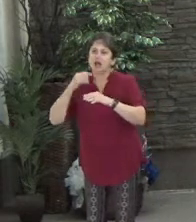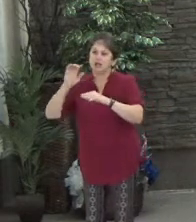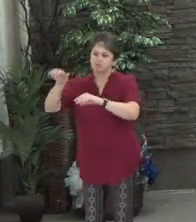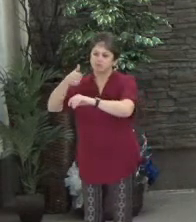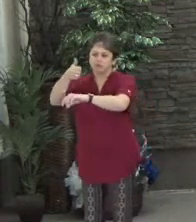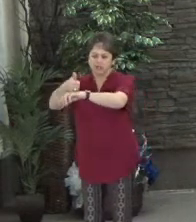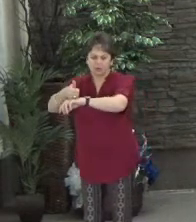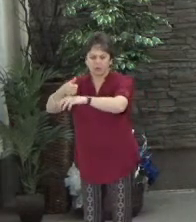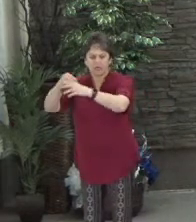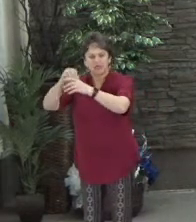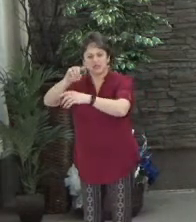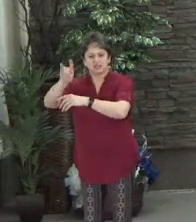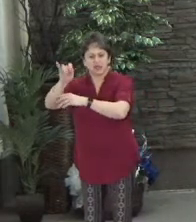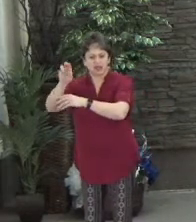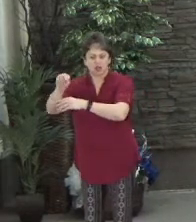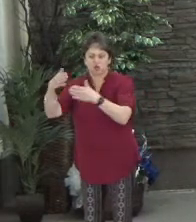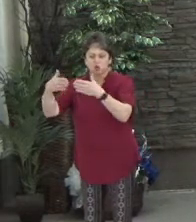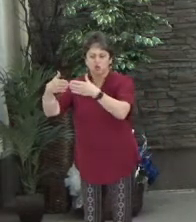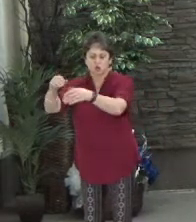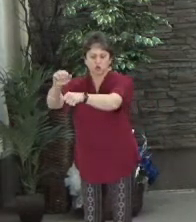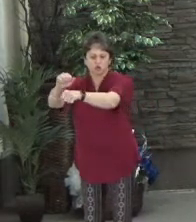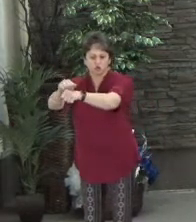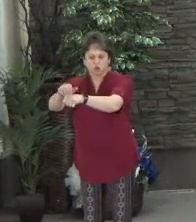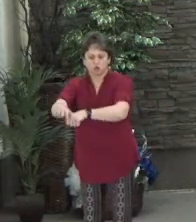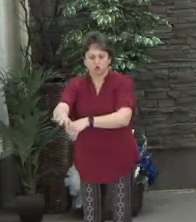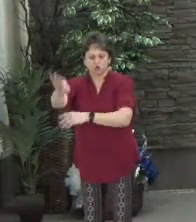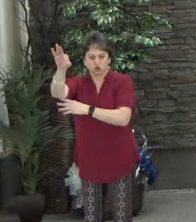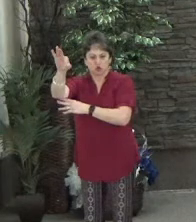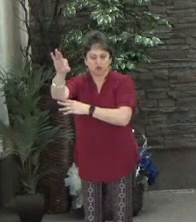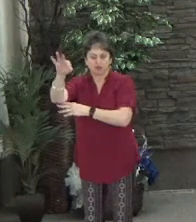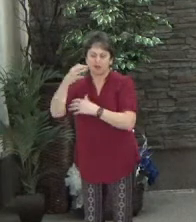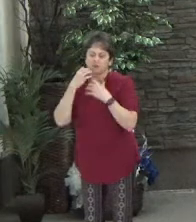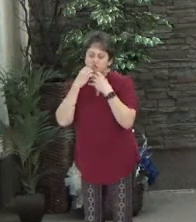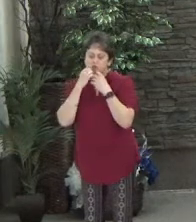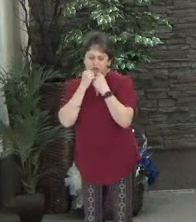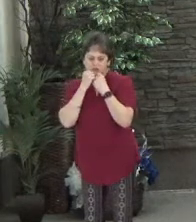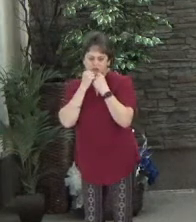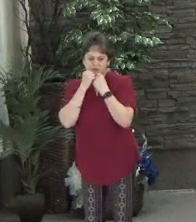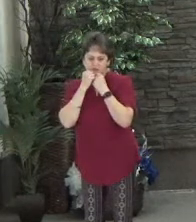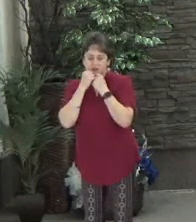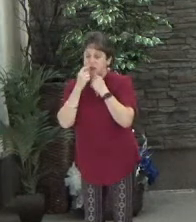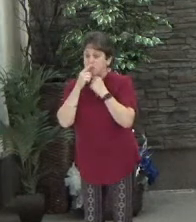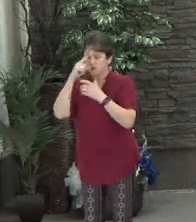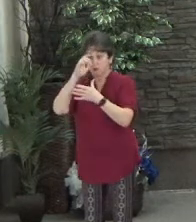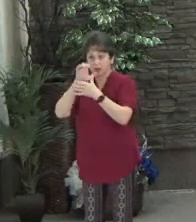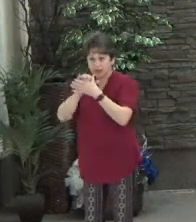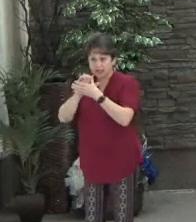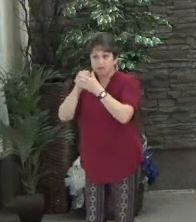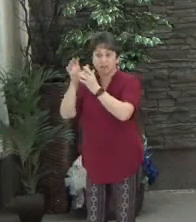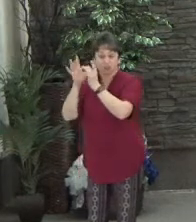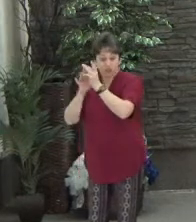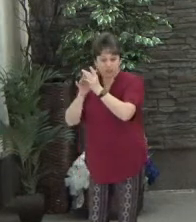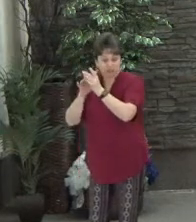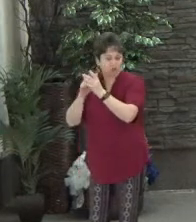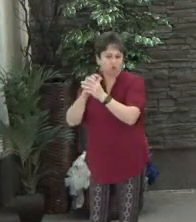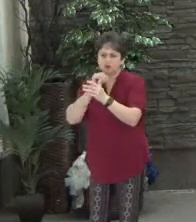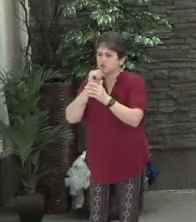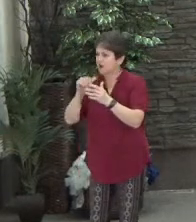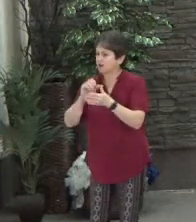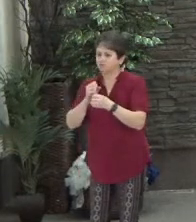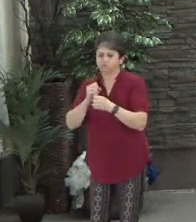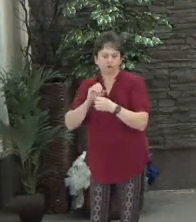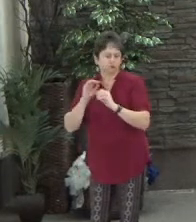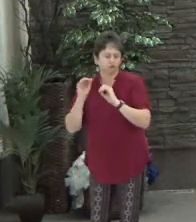stone, a cornerstone, chosen and precious. And whoever believes in Him will not be put to